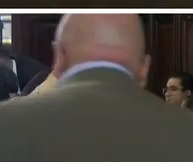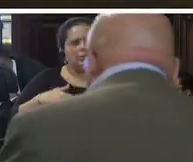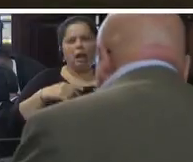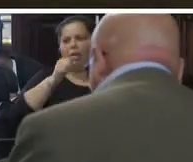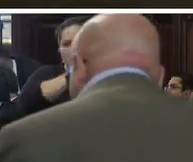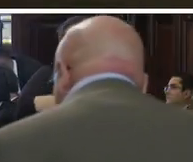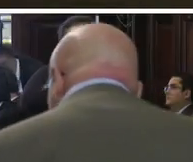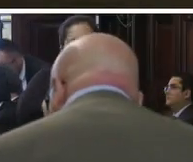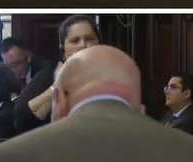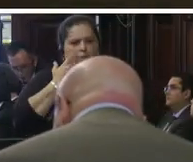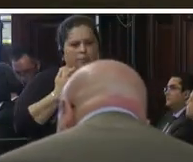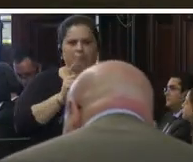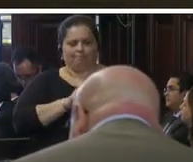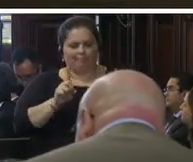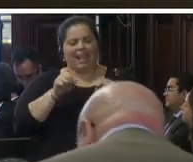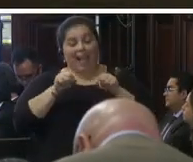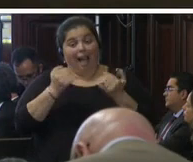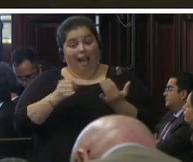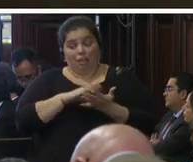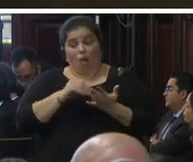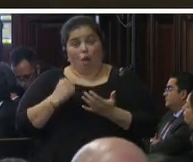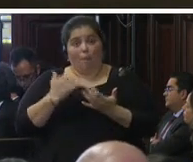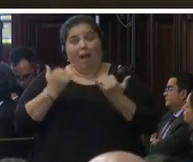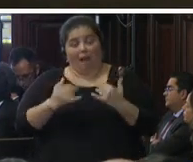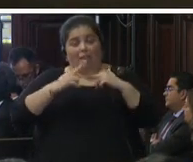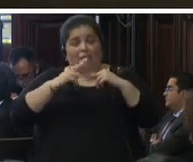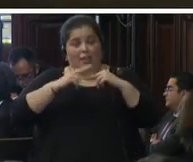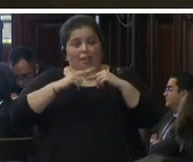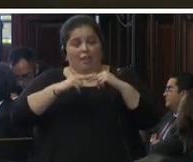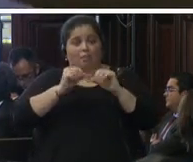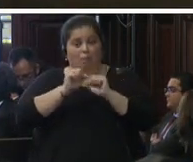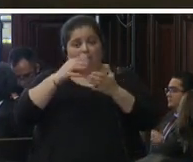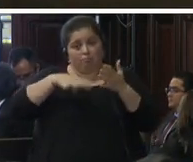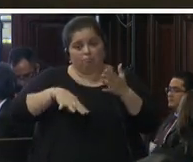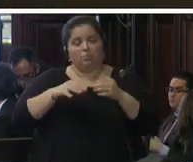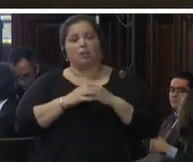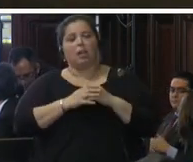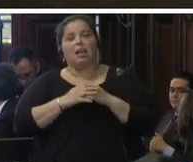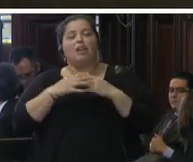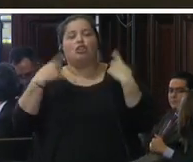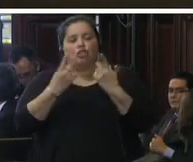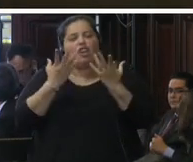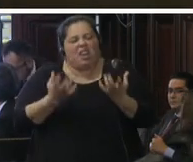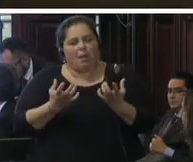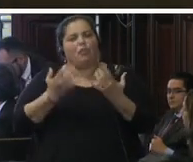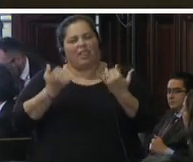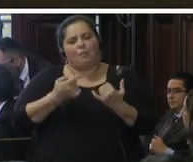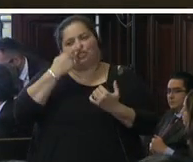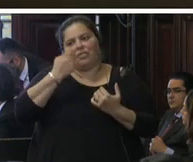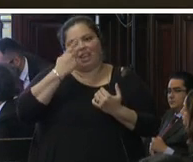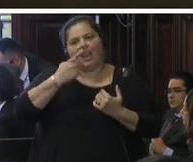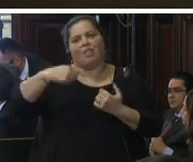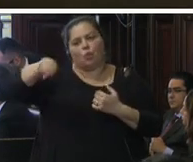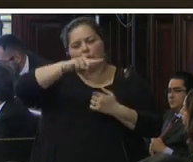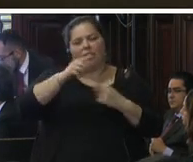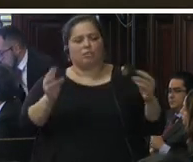we have copies that are on the internet and we have the maximum interest and desire to work together